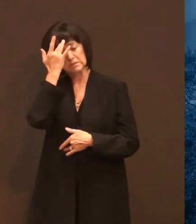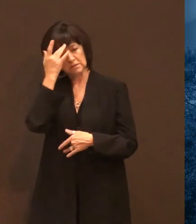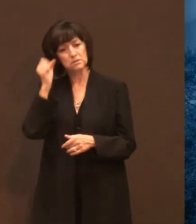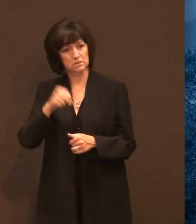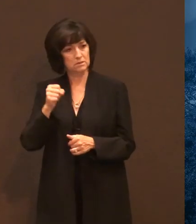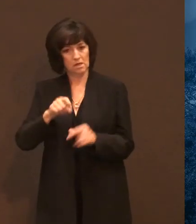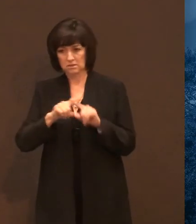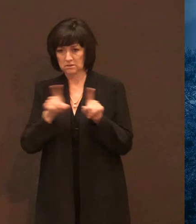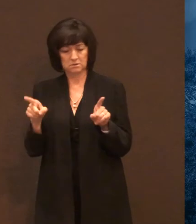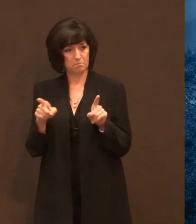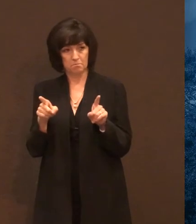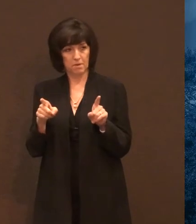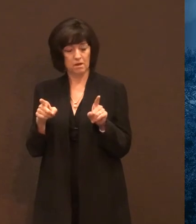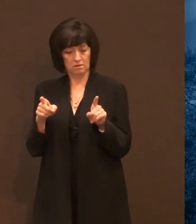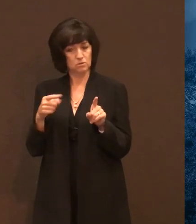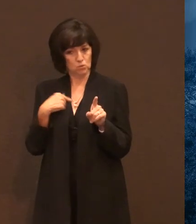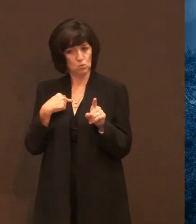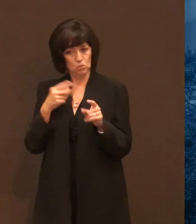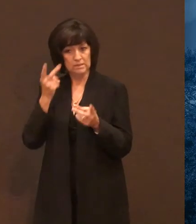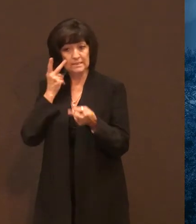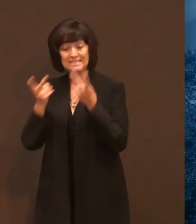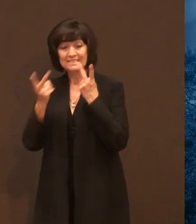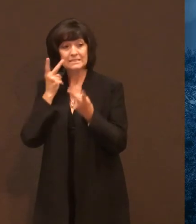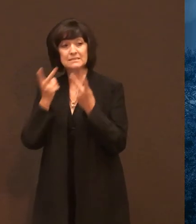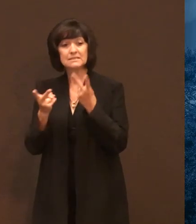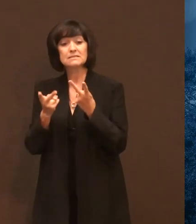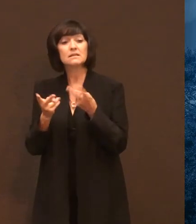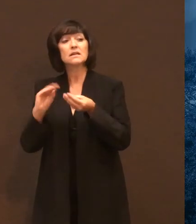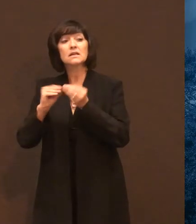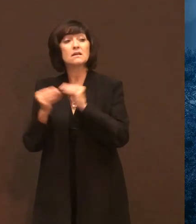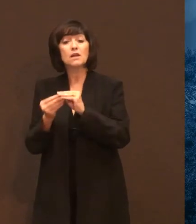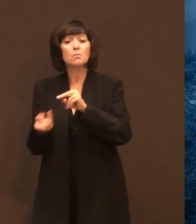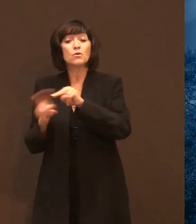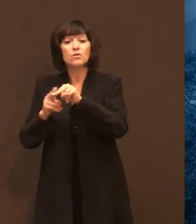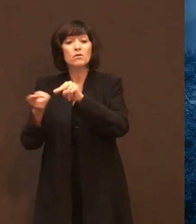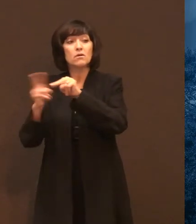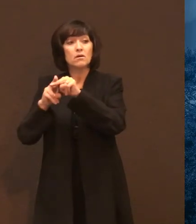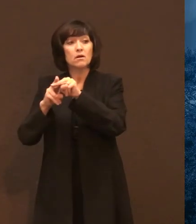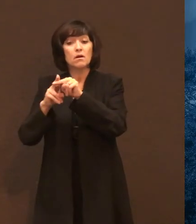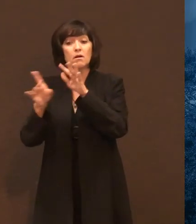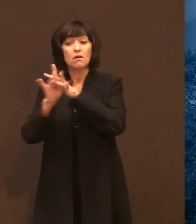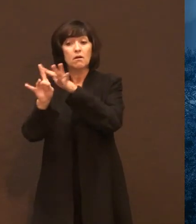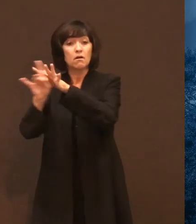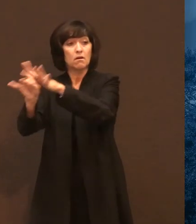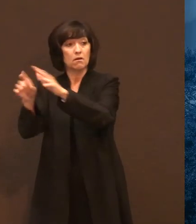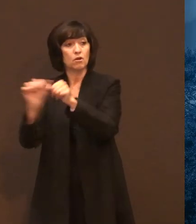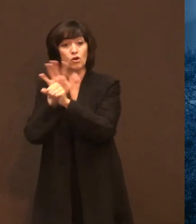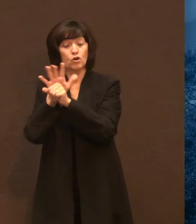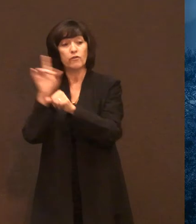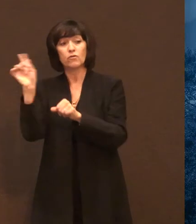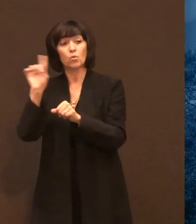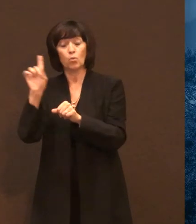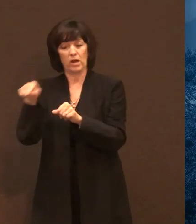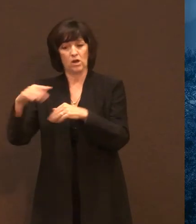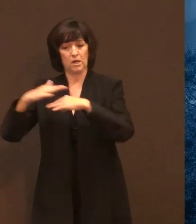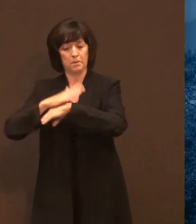we've seen is the uptick among a young adult crowd in the beach areas.